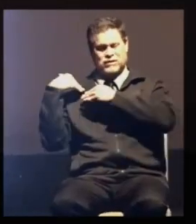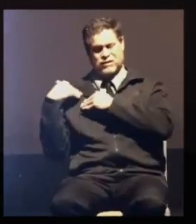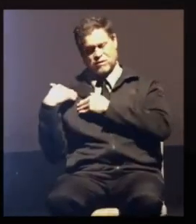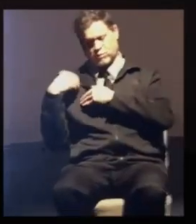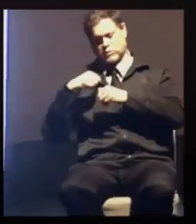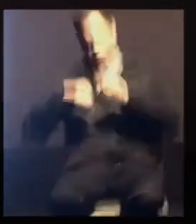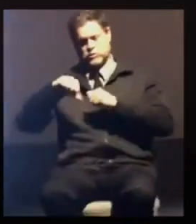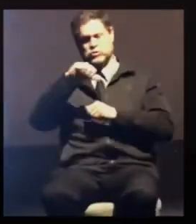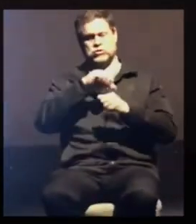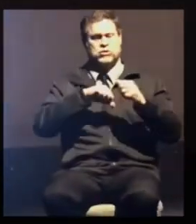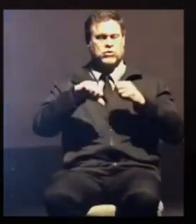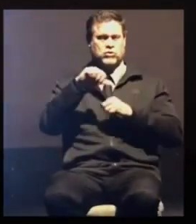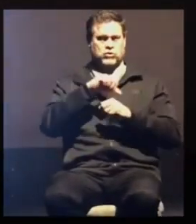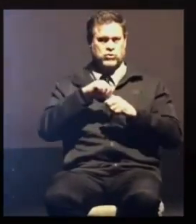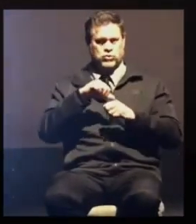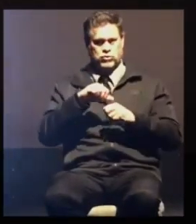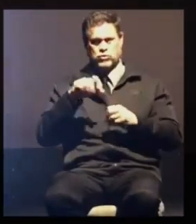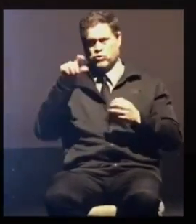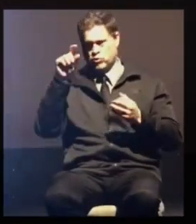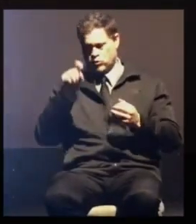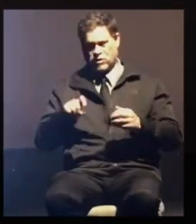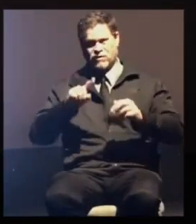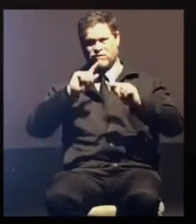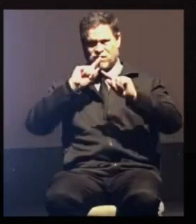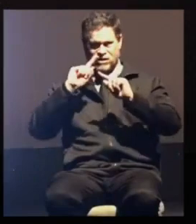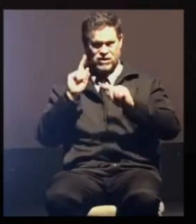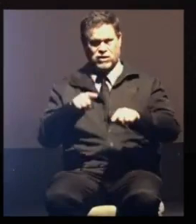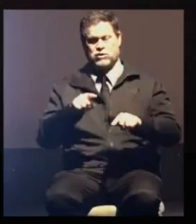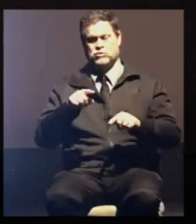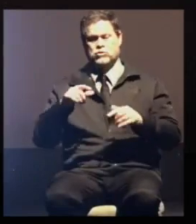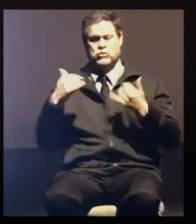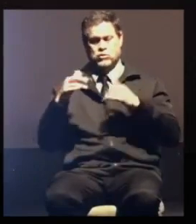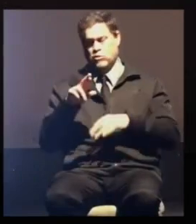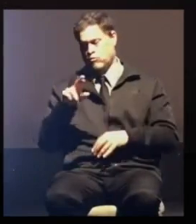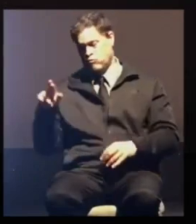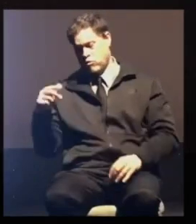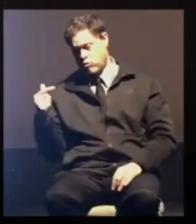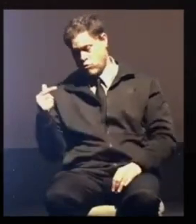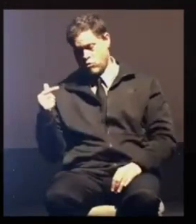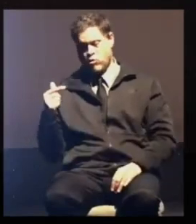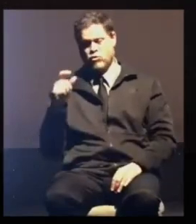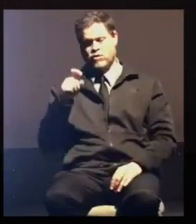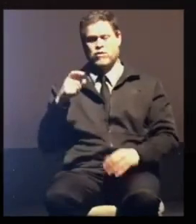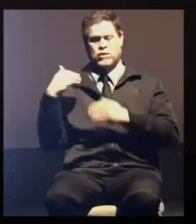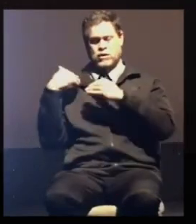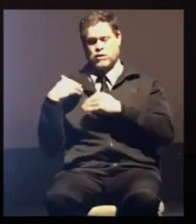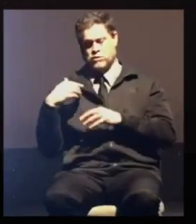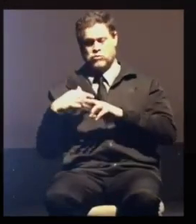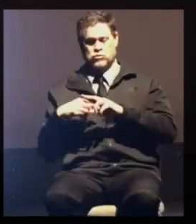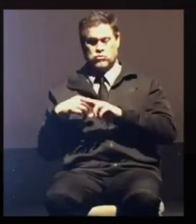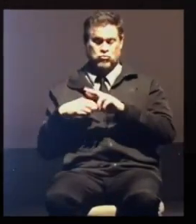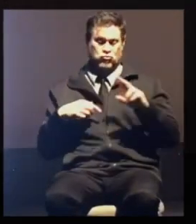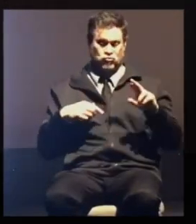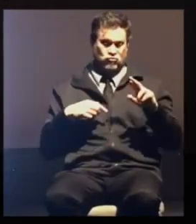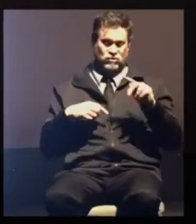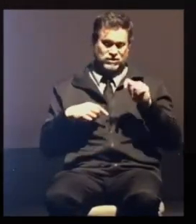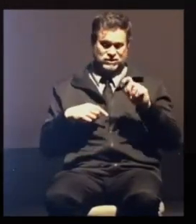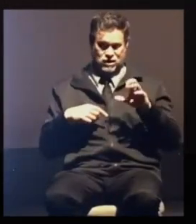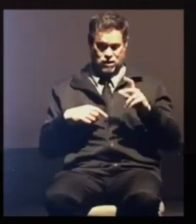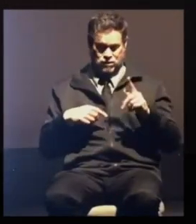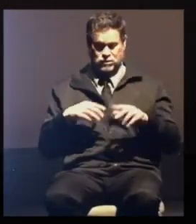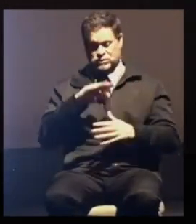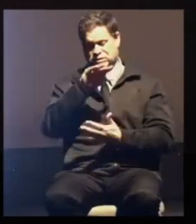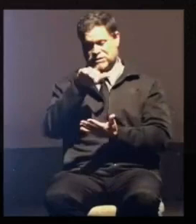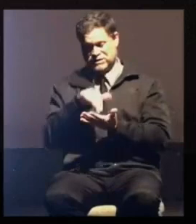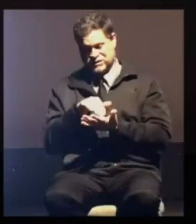other. Okay, you have to answer to the guy. You playing right guard, you have to be accountable to the right tackle. You have to be accountable to the